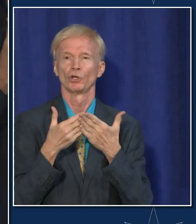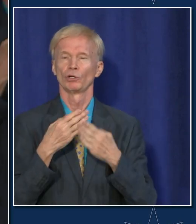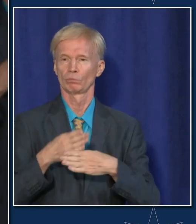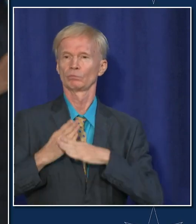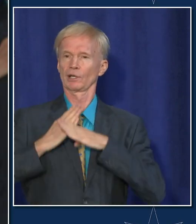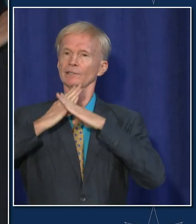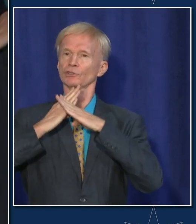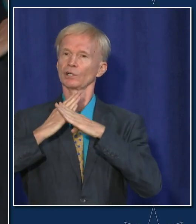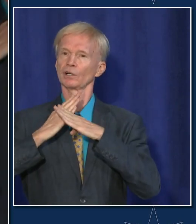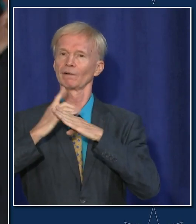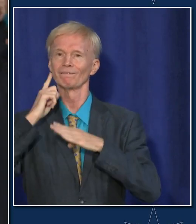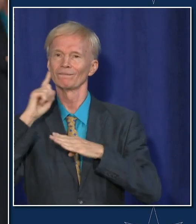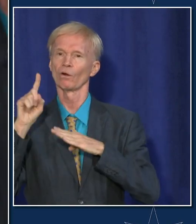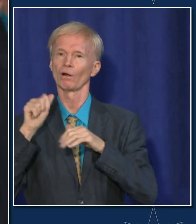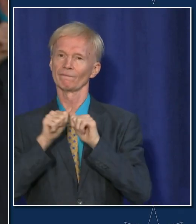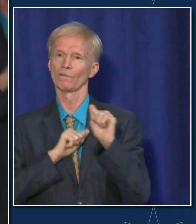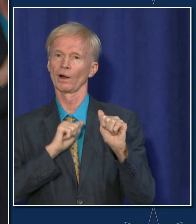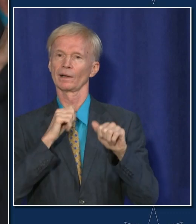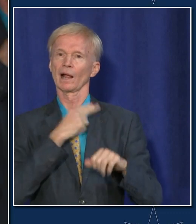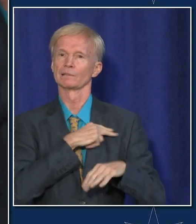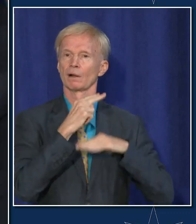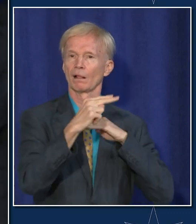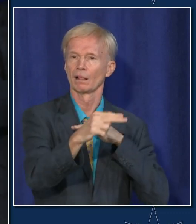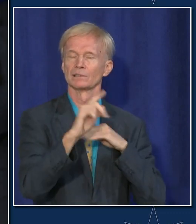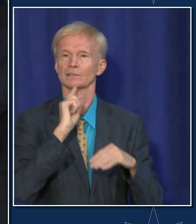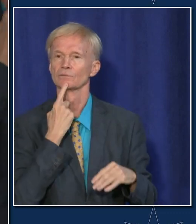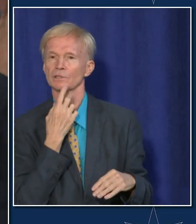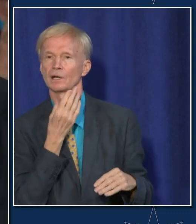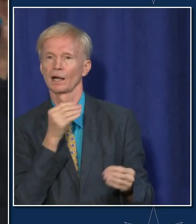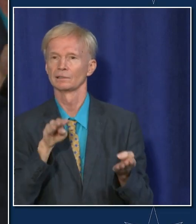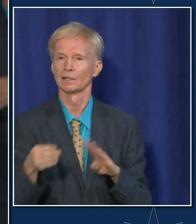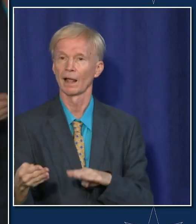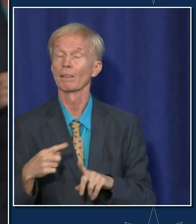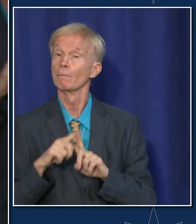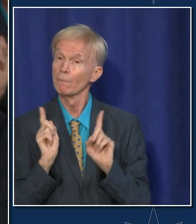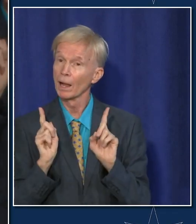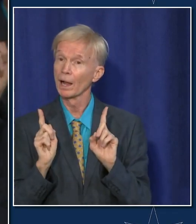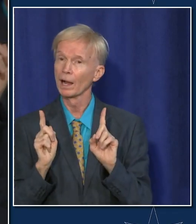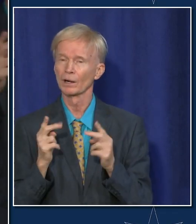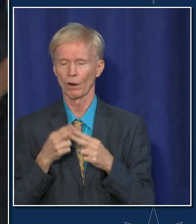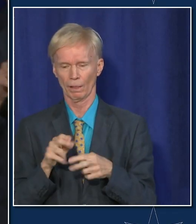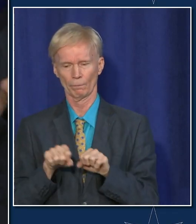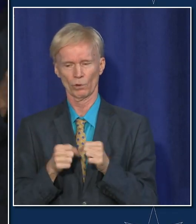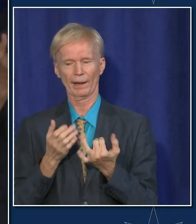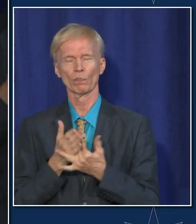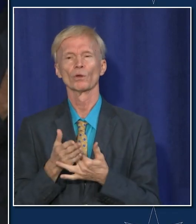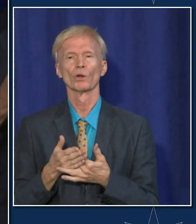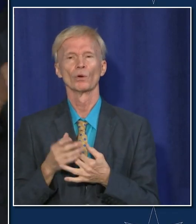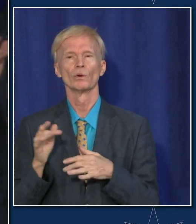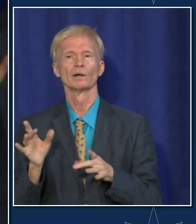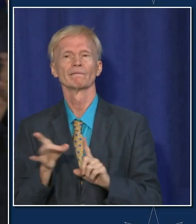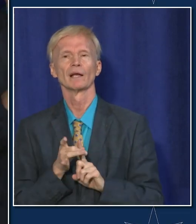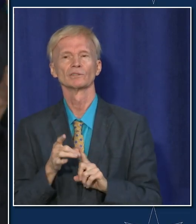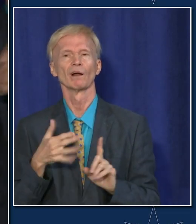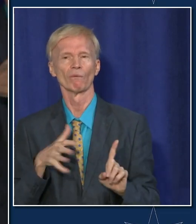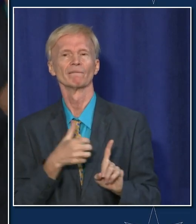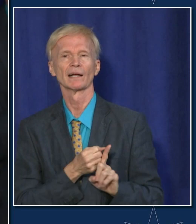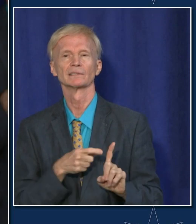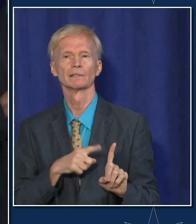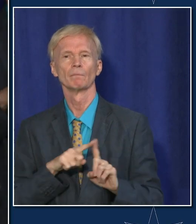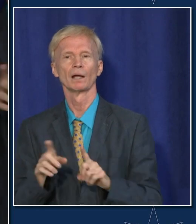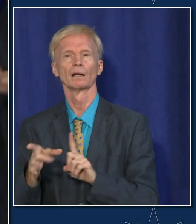against hospitalizations and deaths. But we have seen some more of these breakthrough infections. And there's a